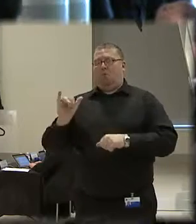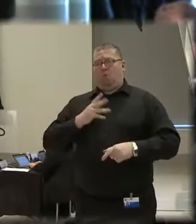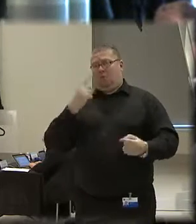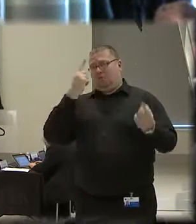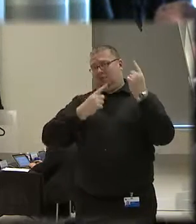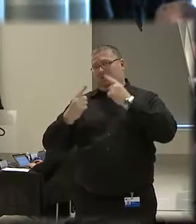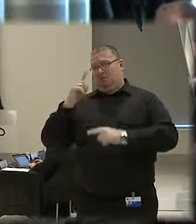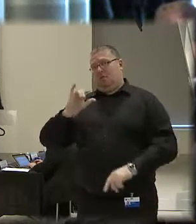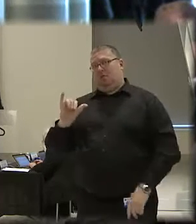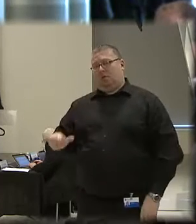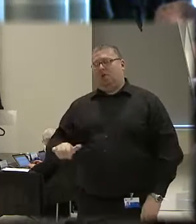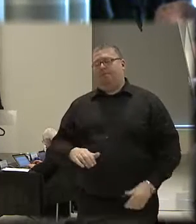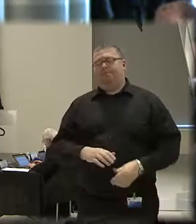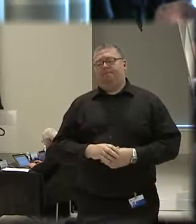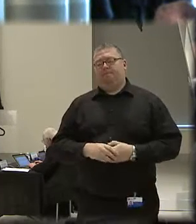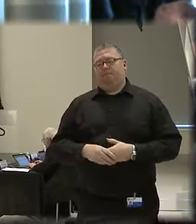considered.